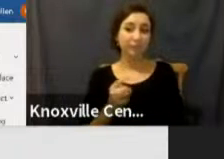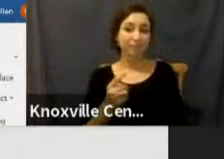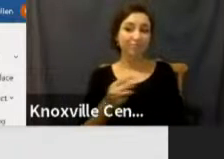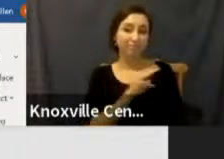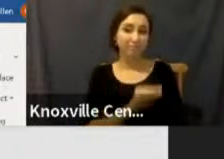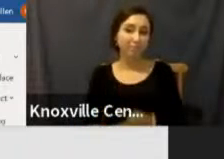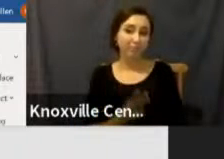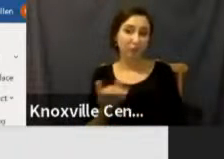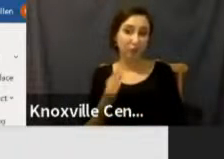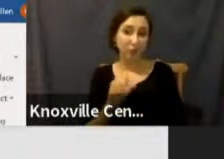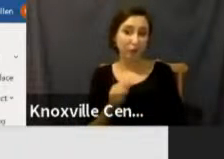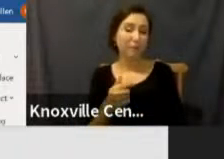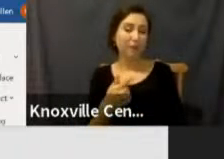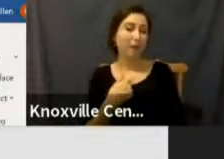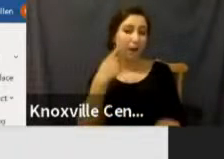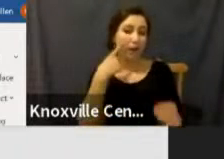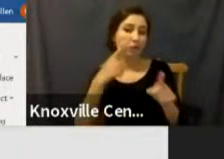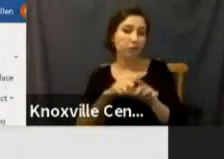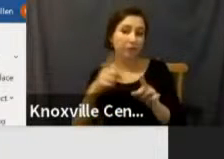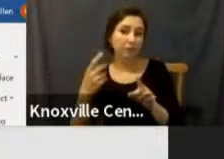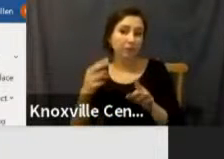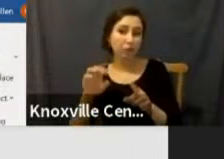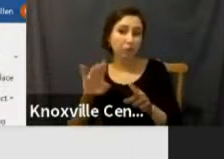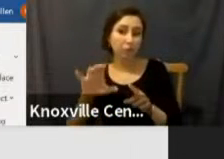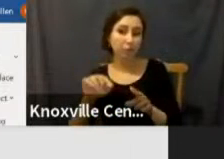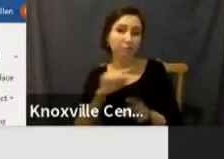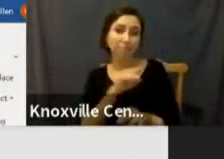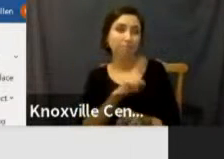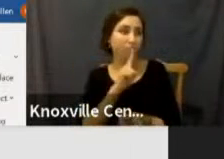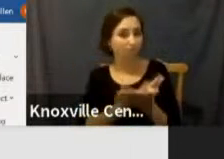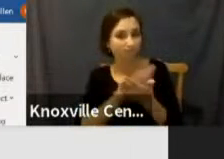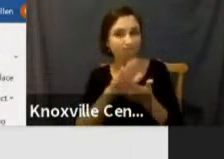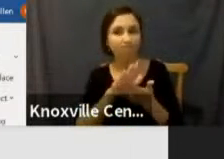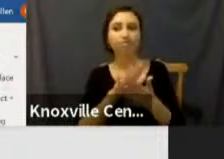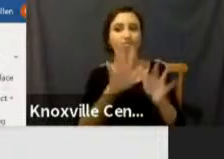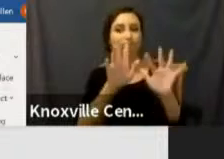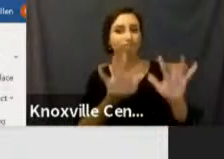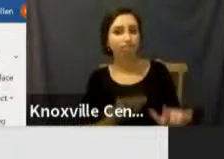with Dr. O'Brien, this is finely crafted. Thank you.